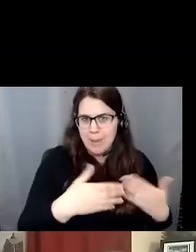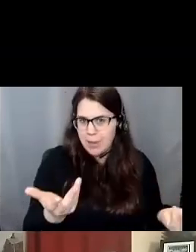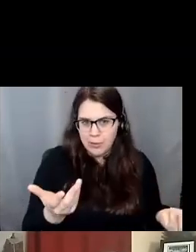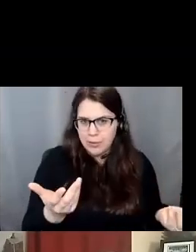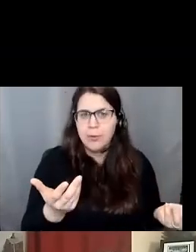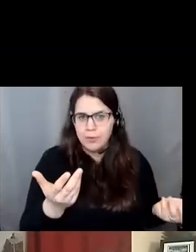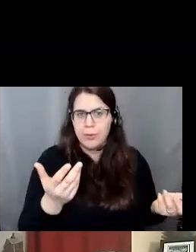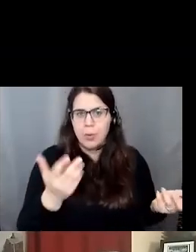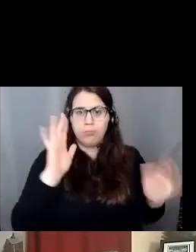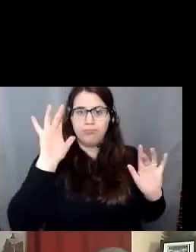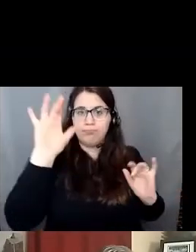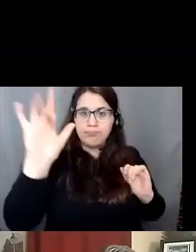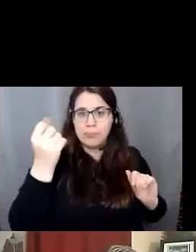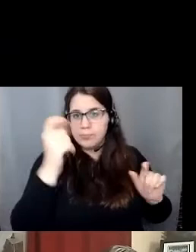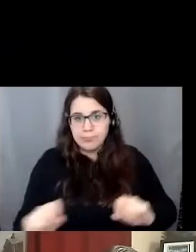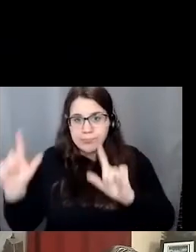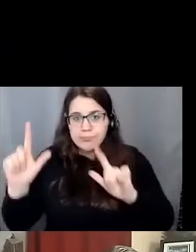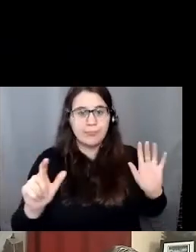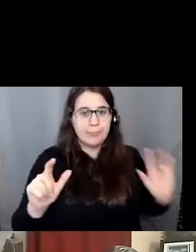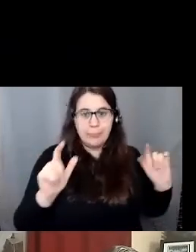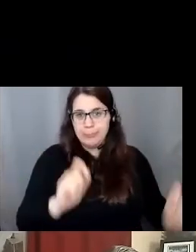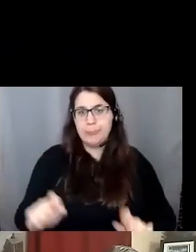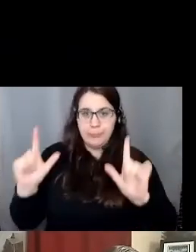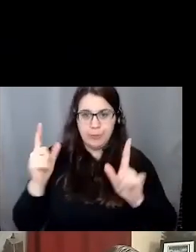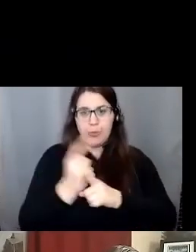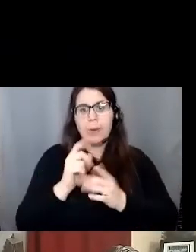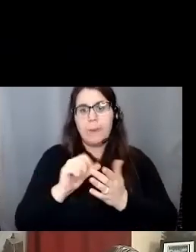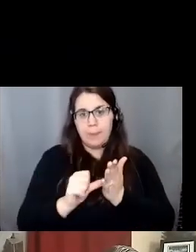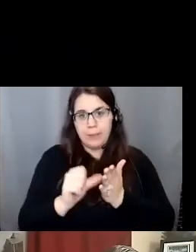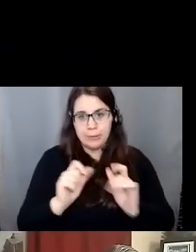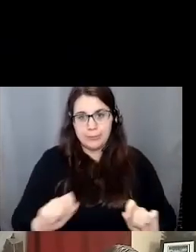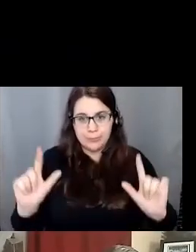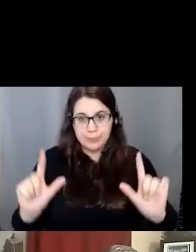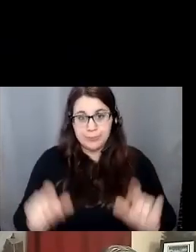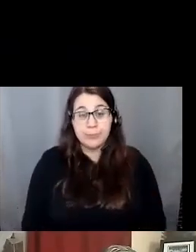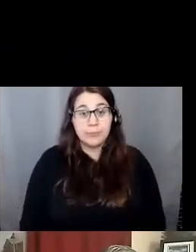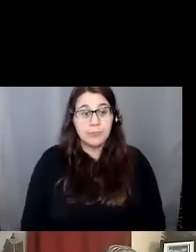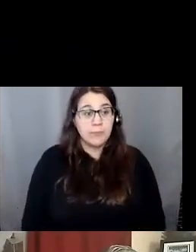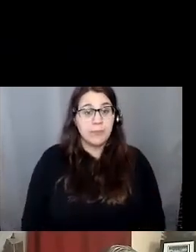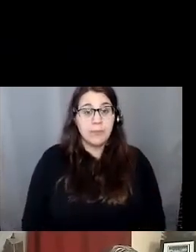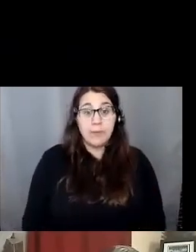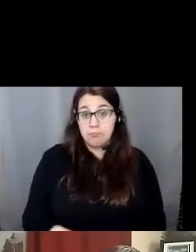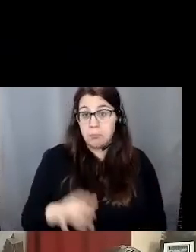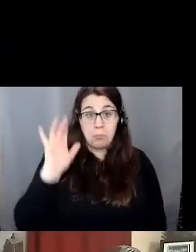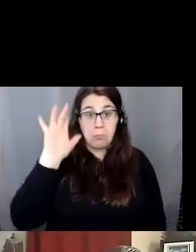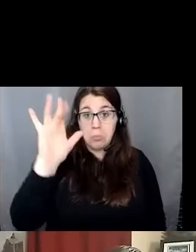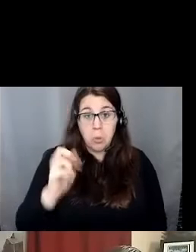need to go to log in to the system. So once you've clicked on one of those, you'll come to this particular